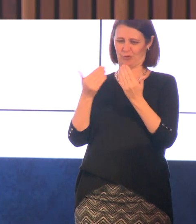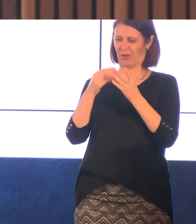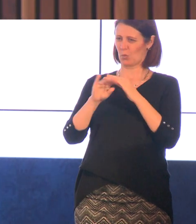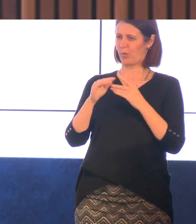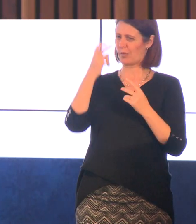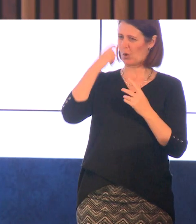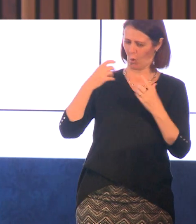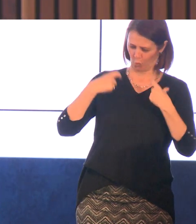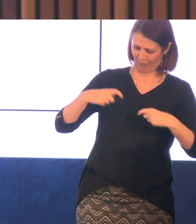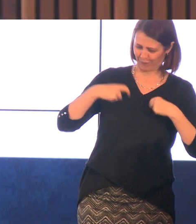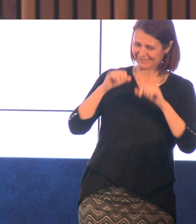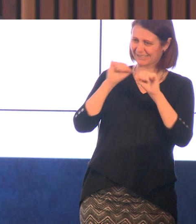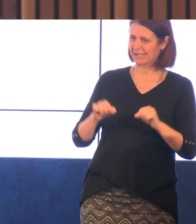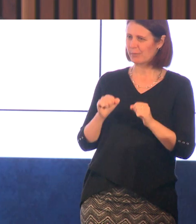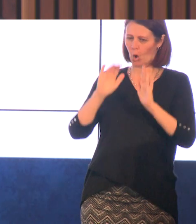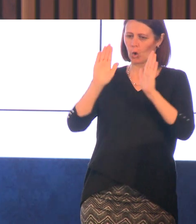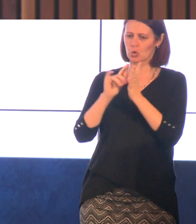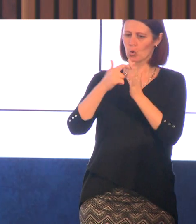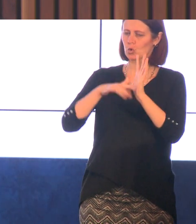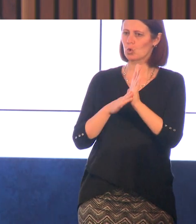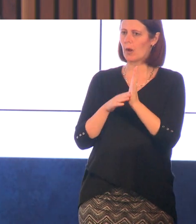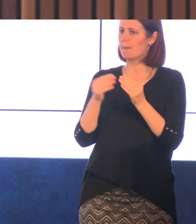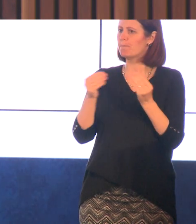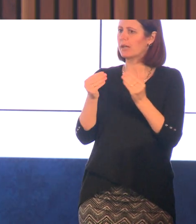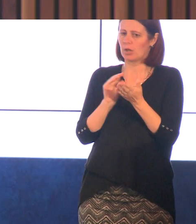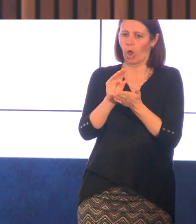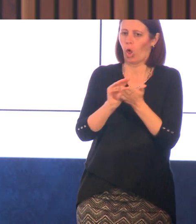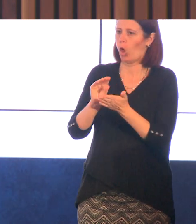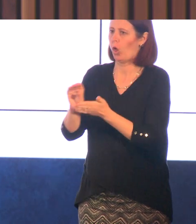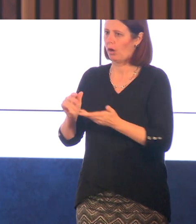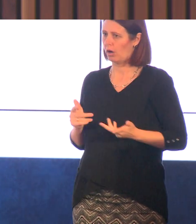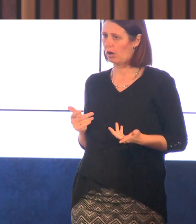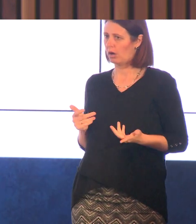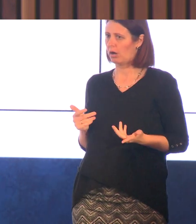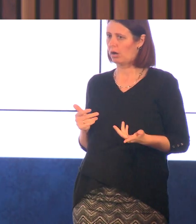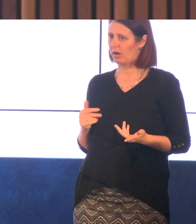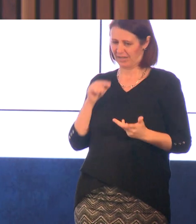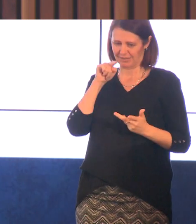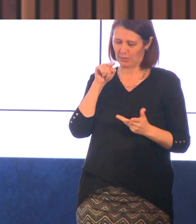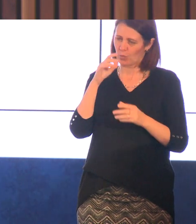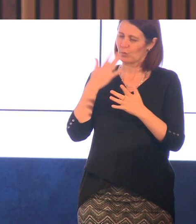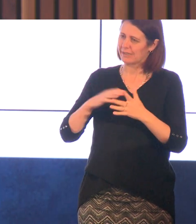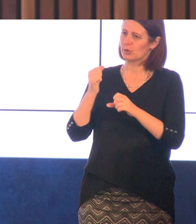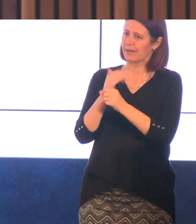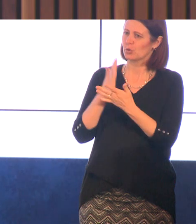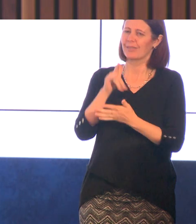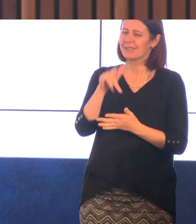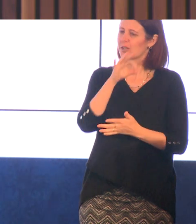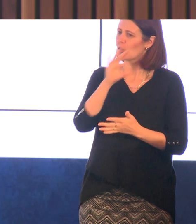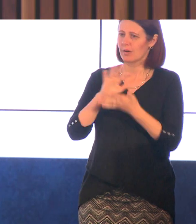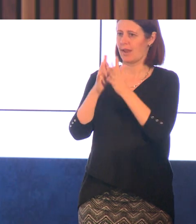was focused on short-term budget outcomes, and we need to make sure that this is not the case with the way